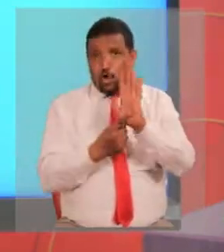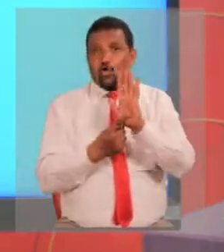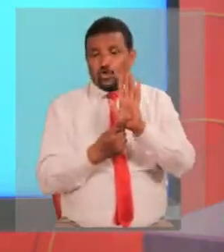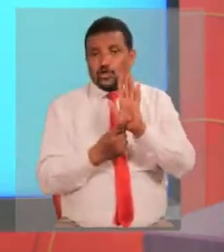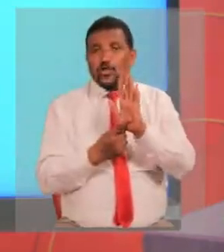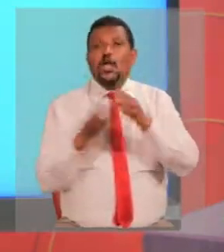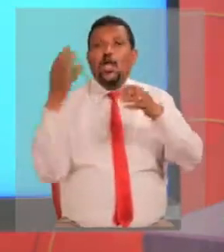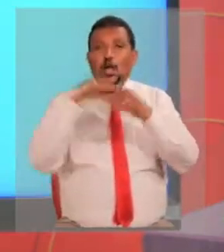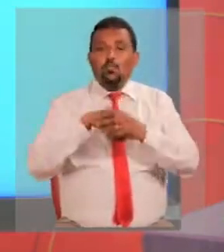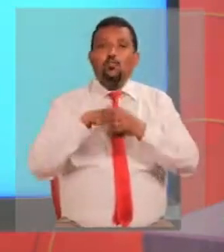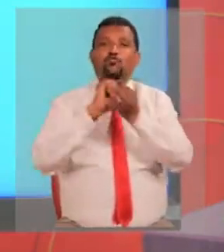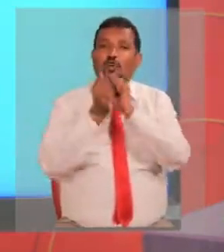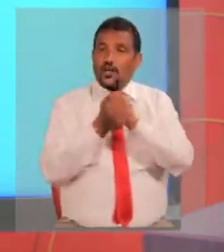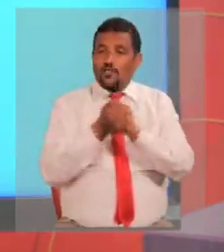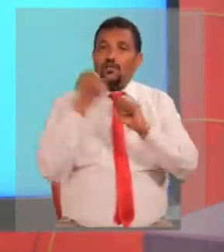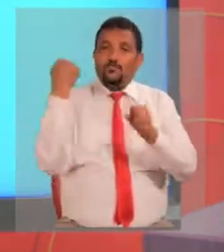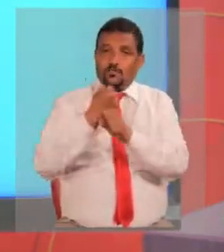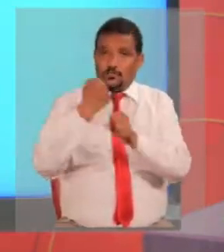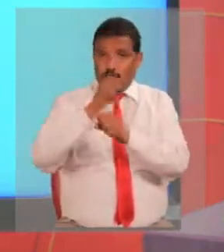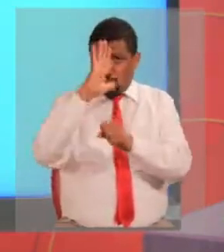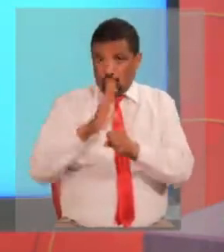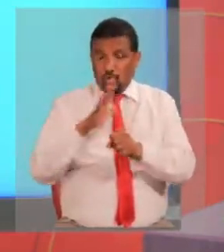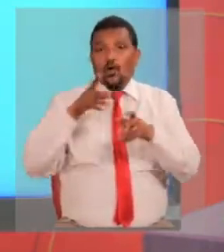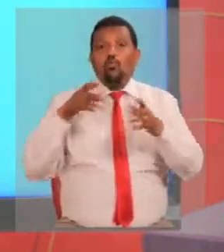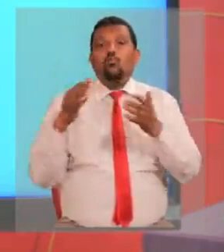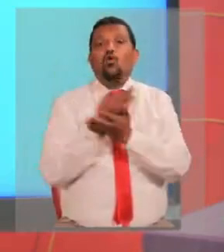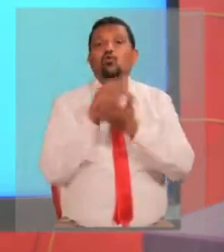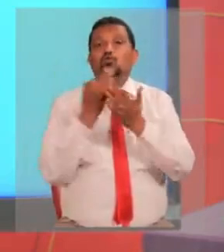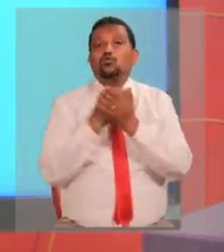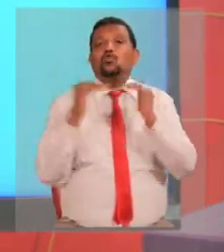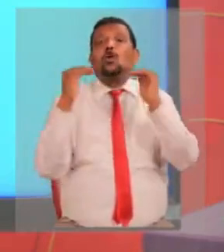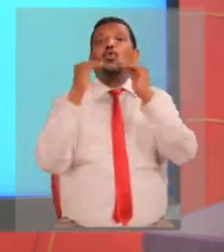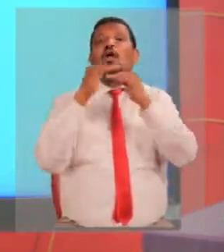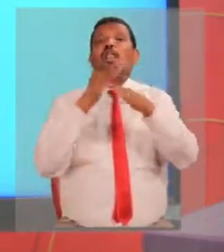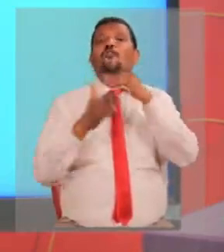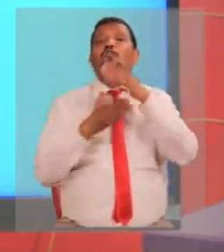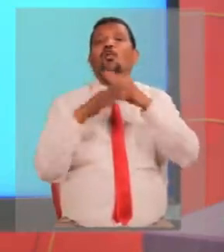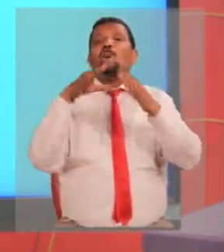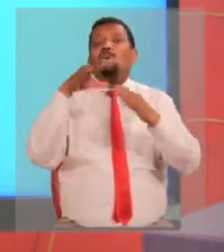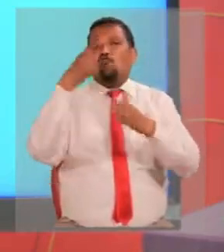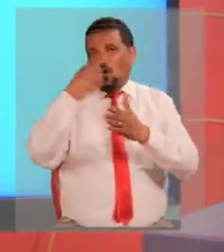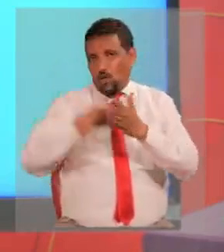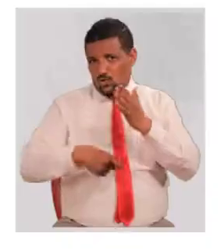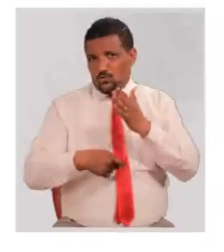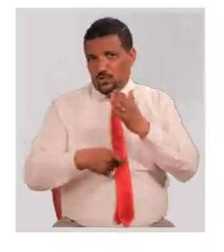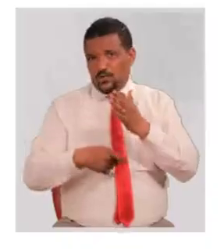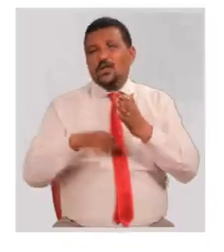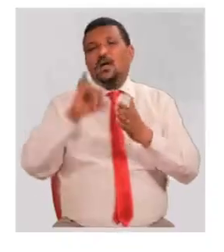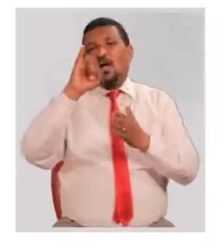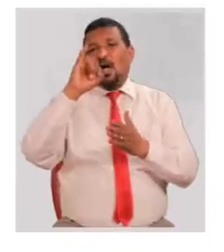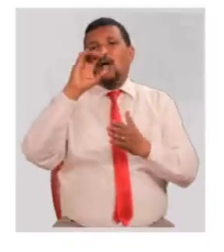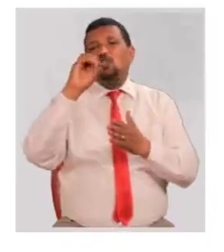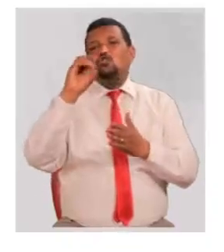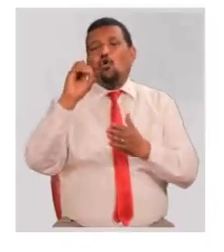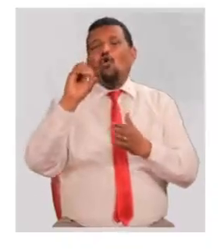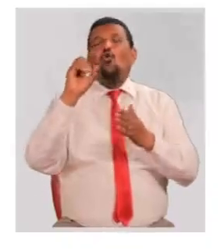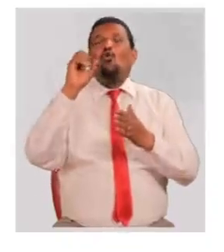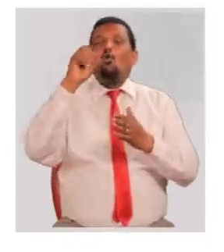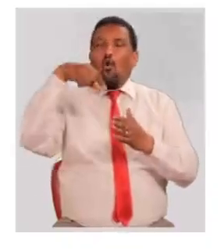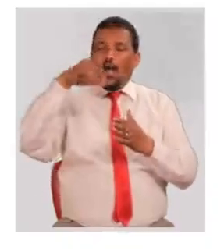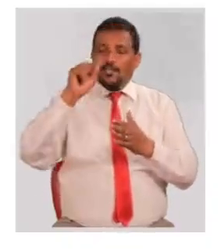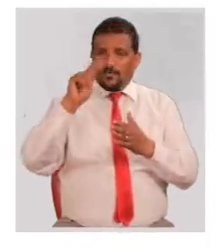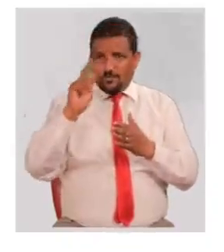and capital, that gives the producer equal level of output. On the Isoquant, any point